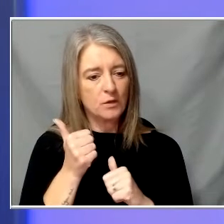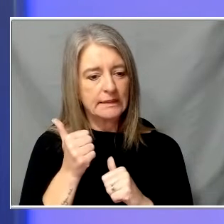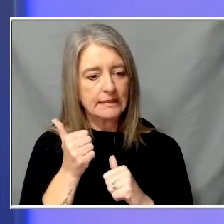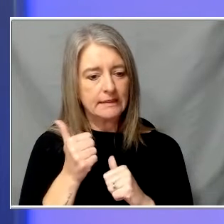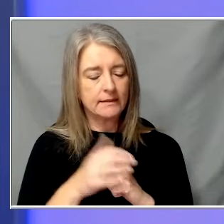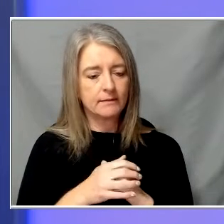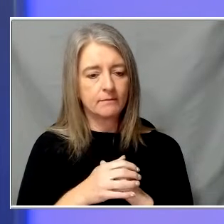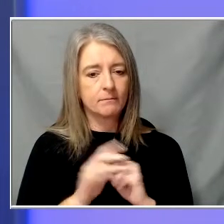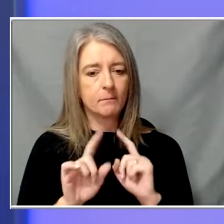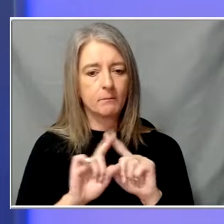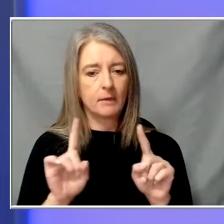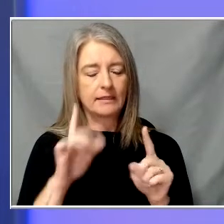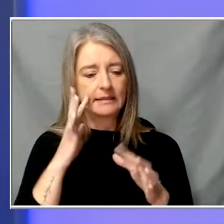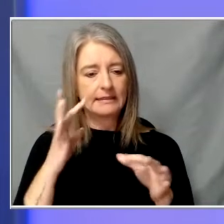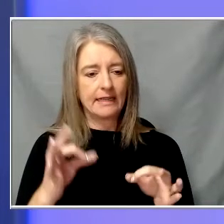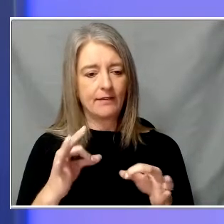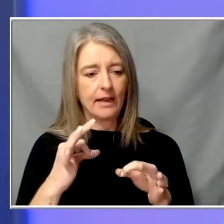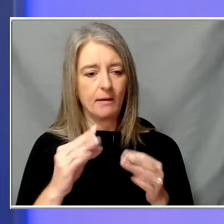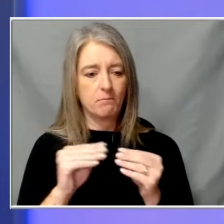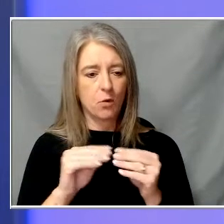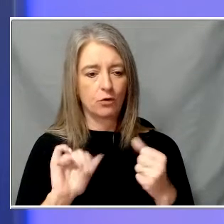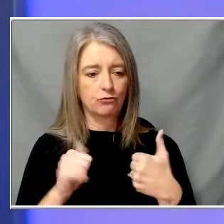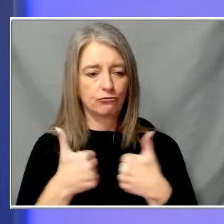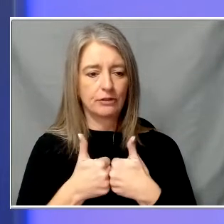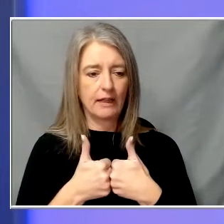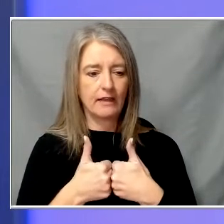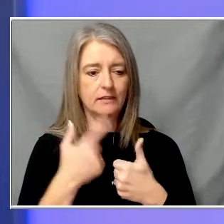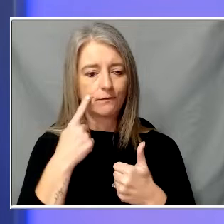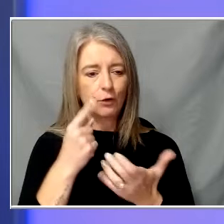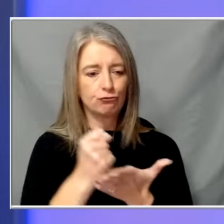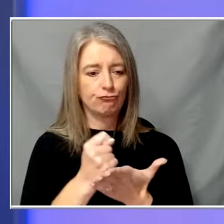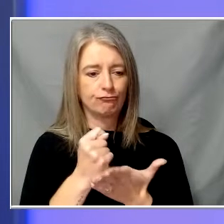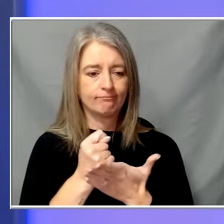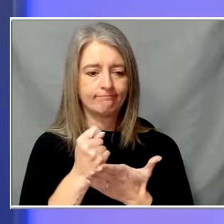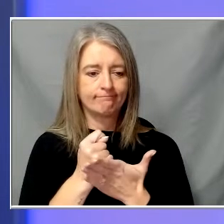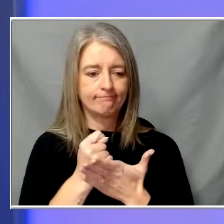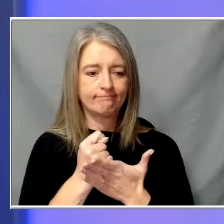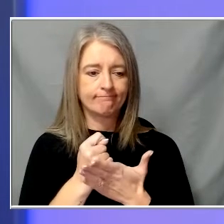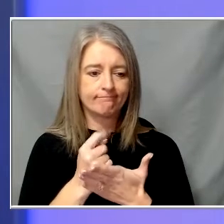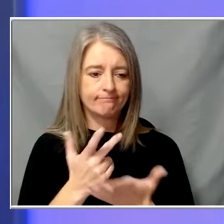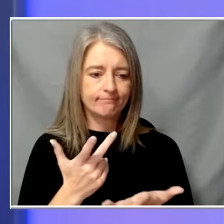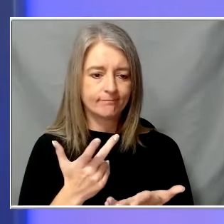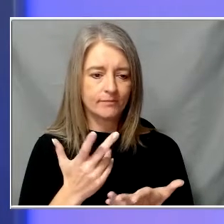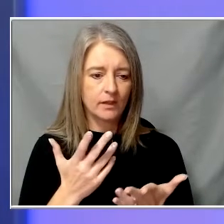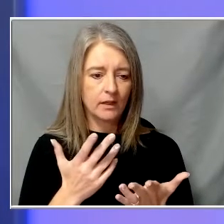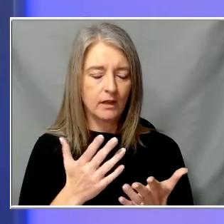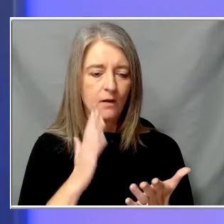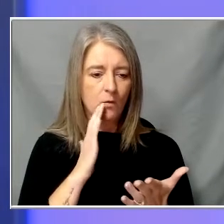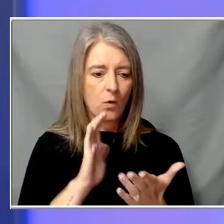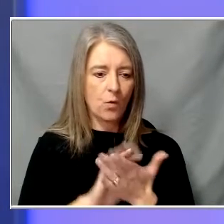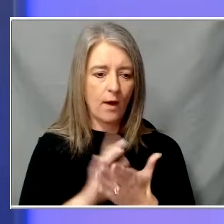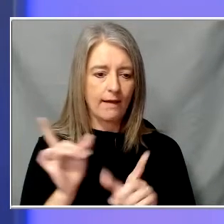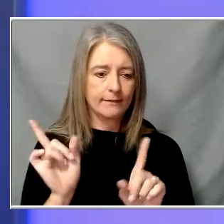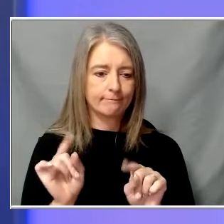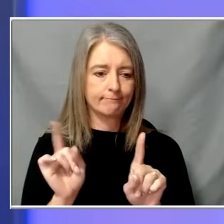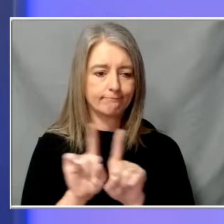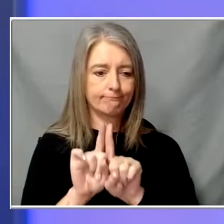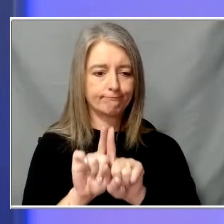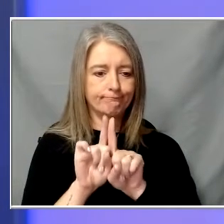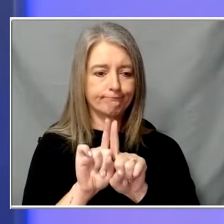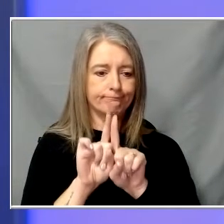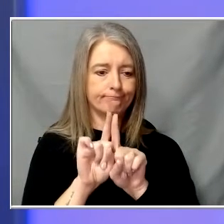think it definitely made things more challenging on the treatment side because it went from my wife coming to every single appointment with